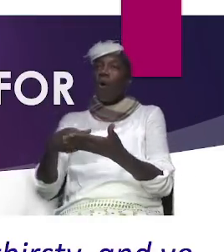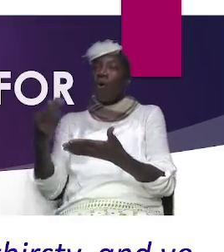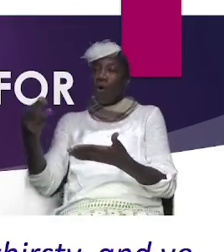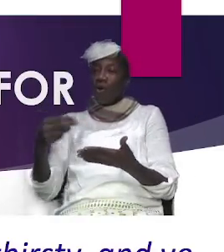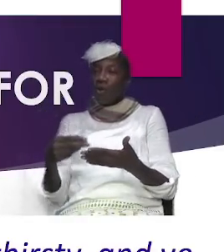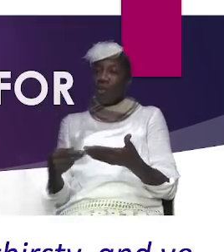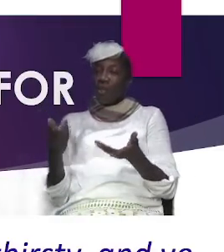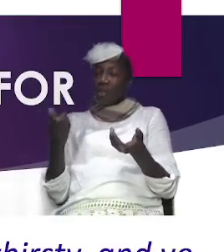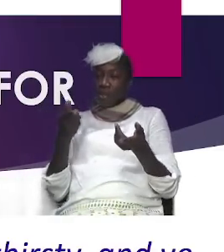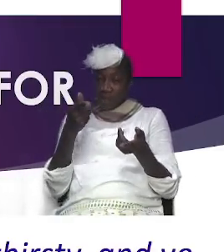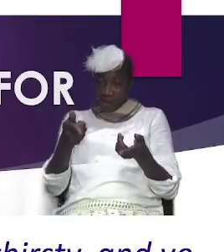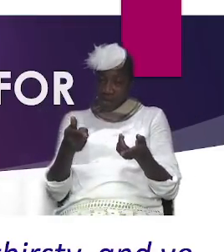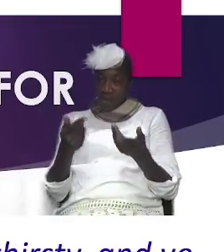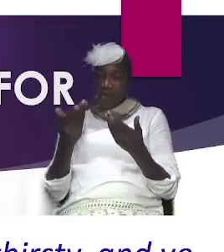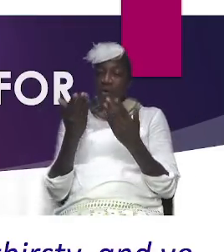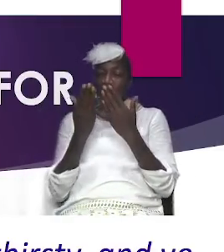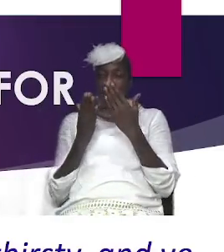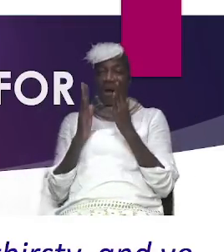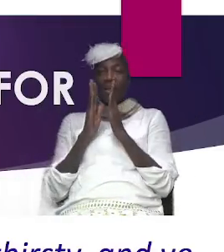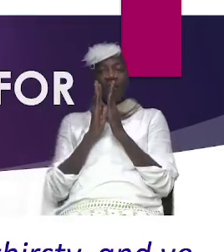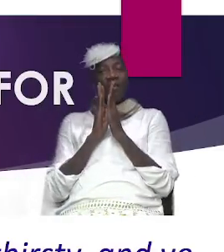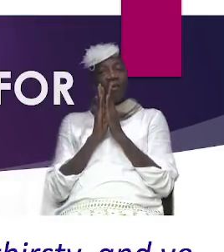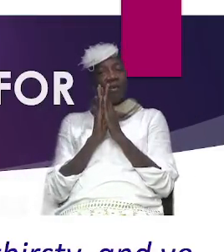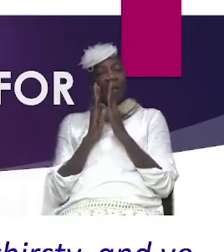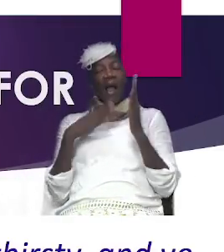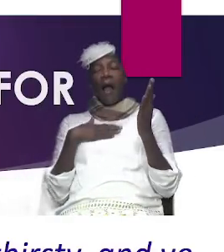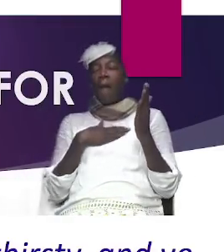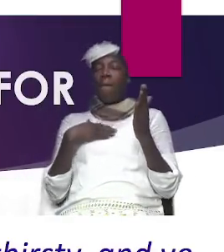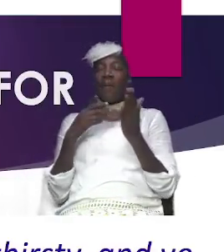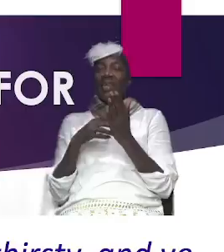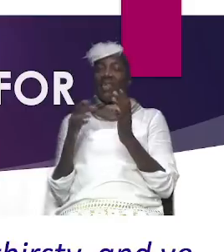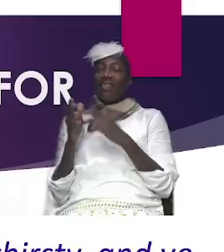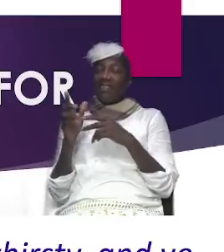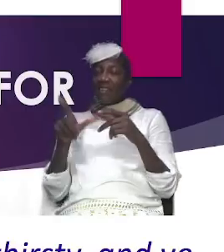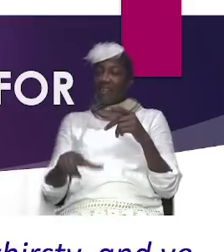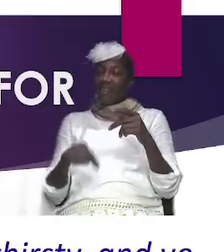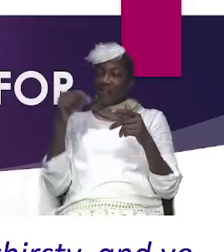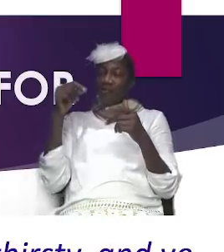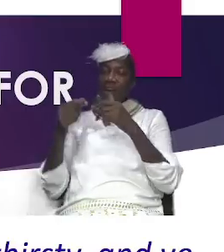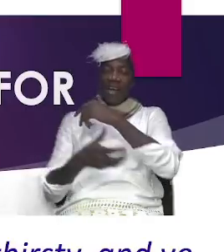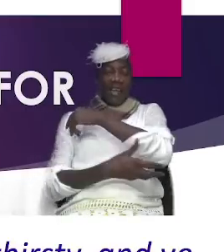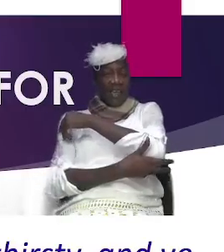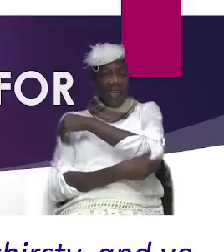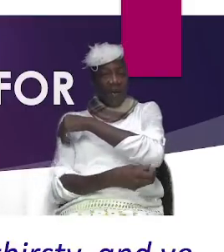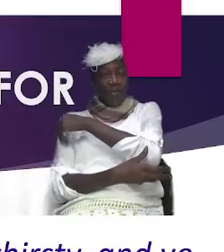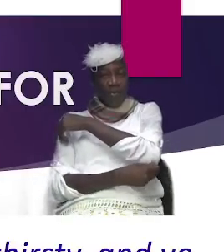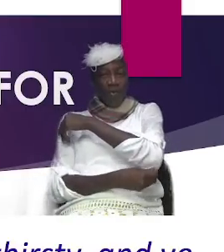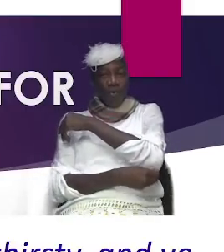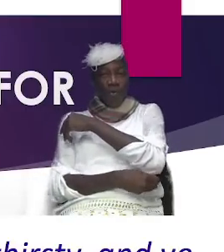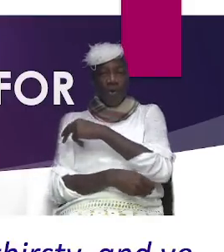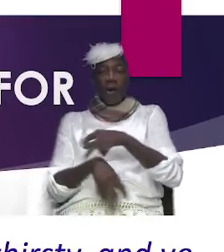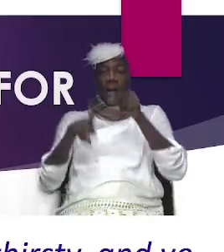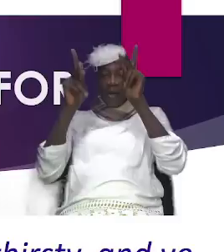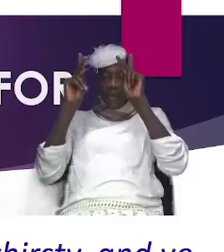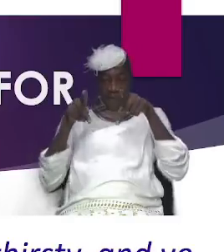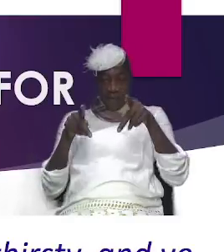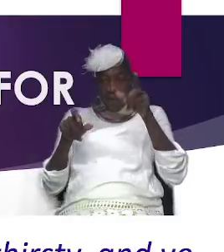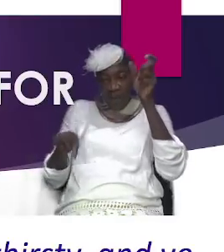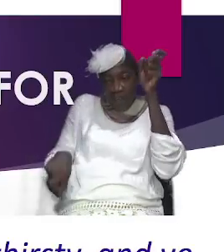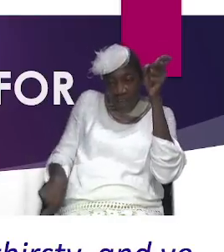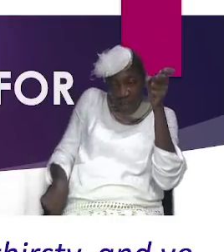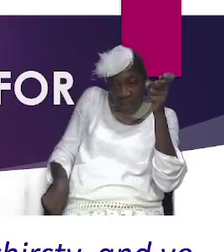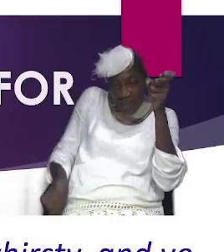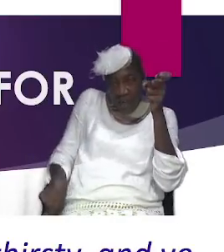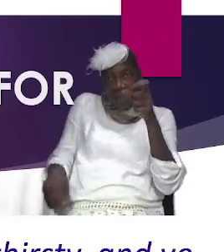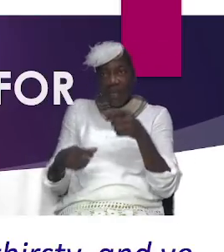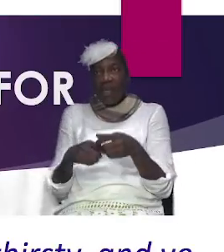If we want to please Jesus, then we need to find the poor, find the physically challenged,